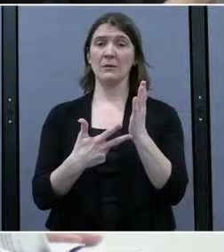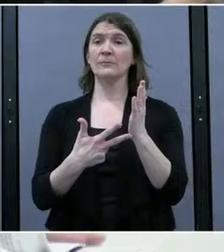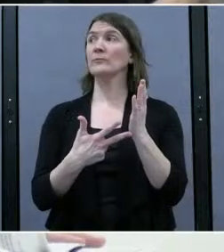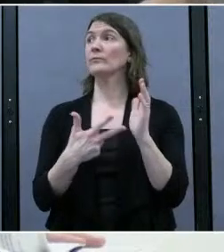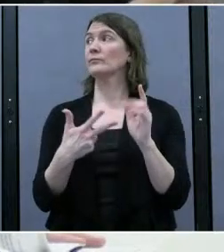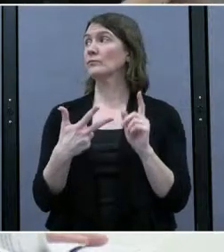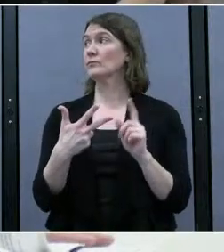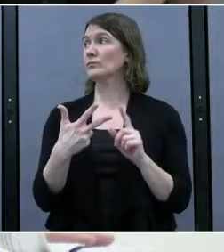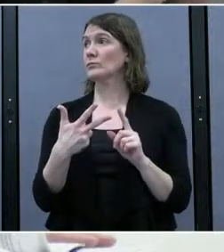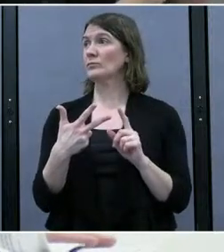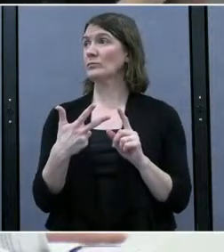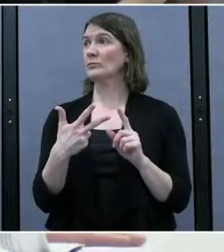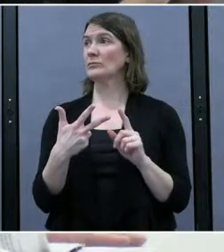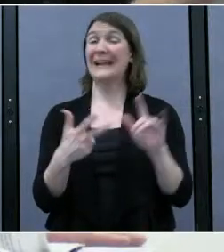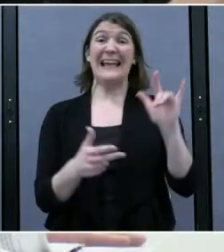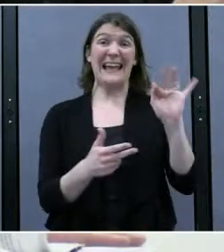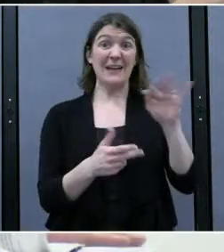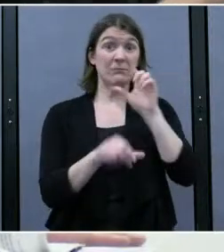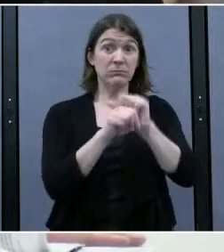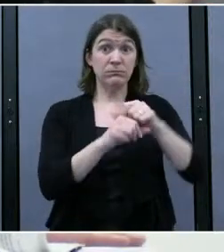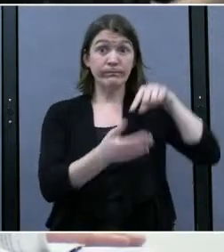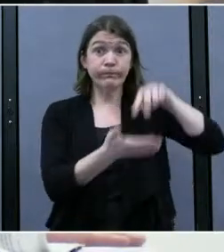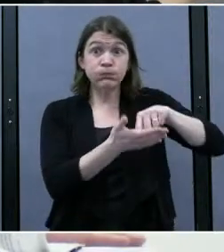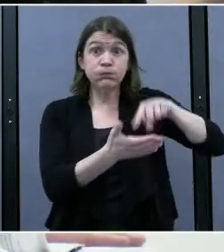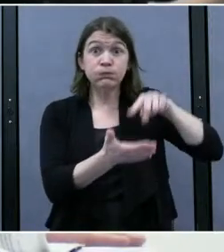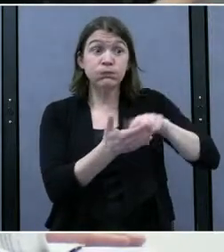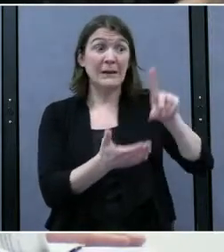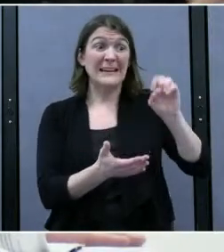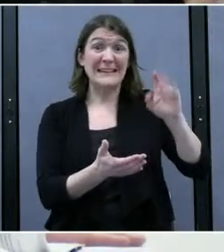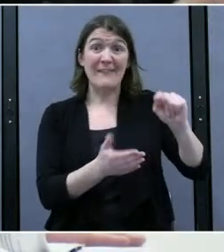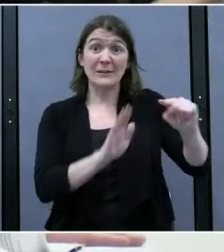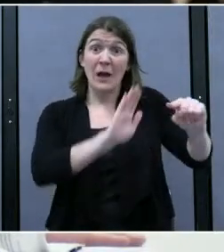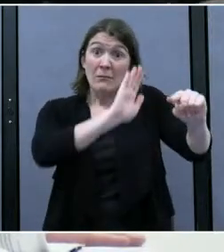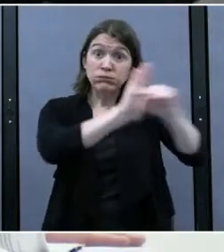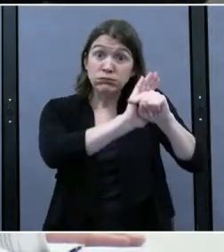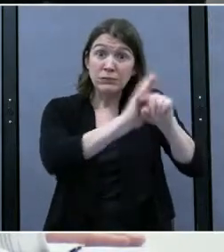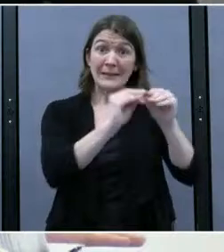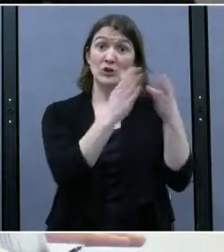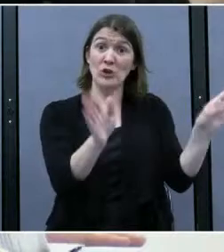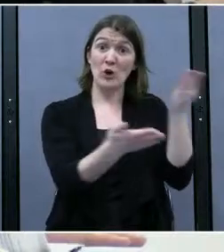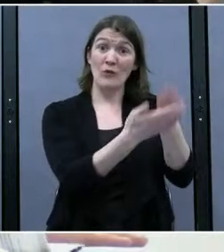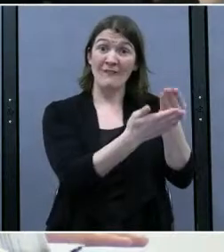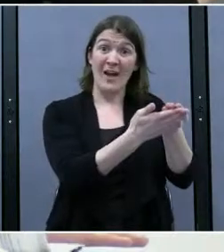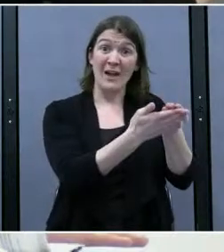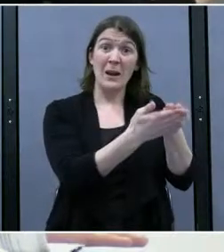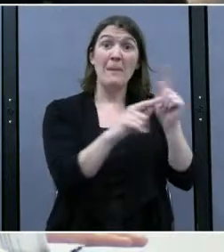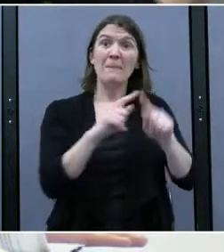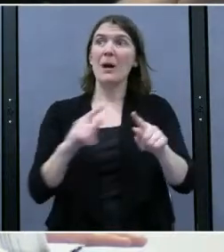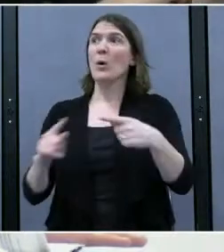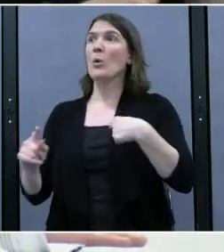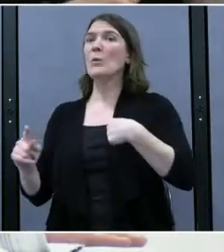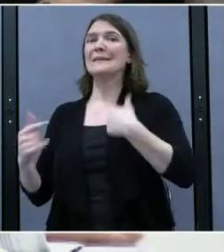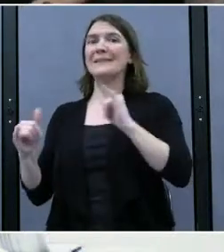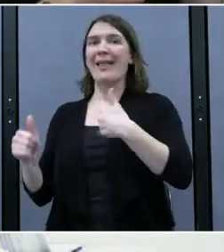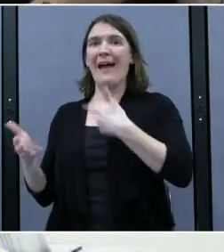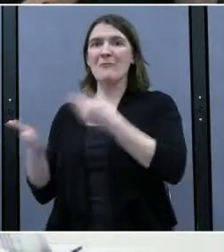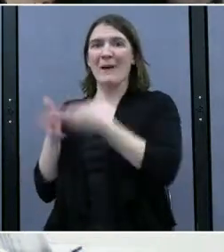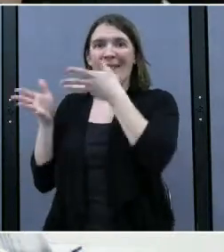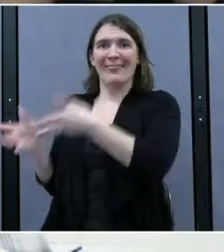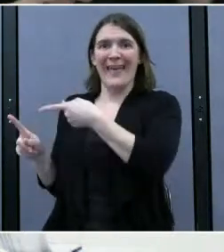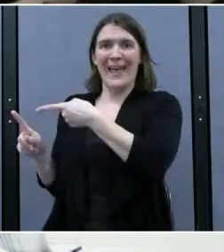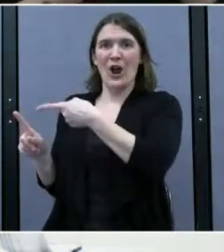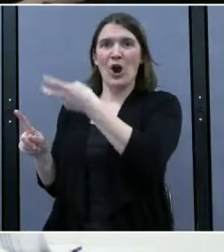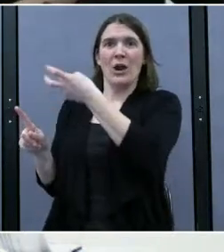looking or considering as a deficit in the general fund, but it doesn't create an overall town fund balance. So we